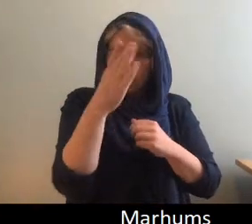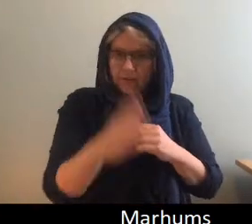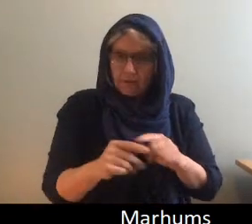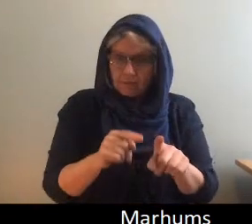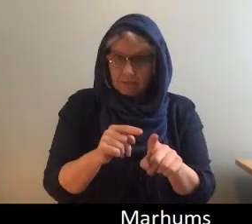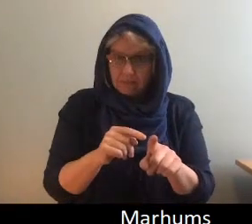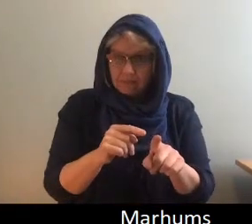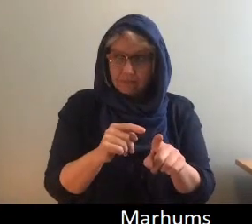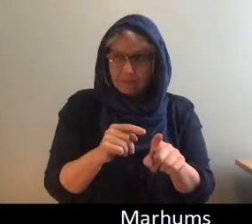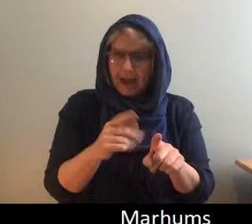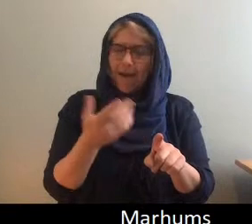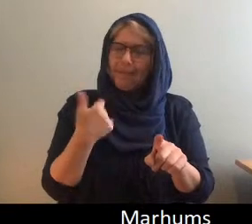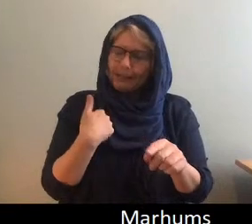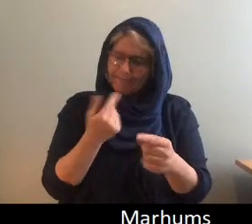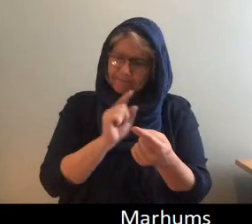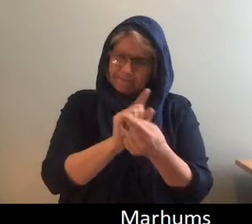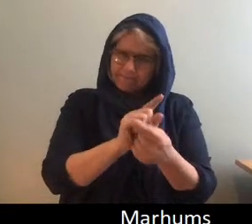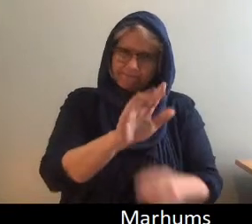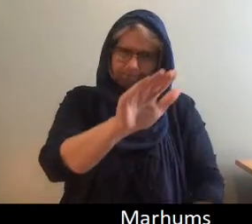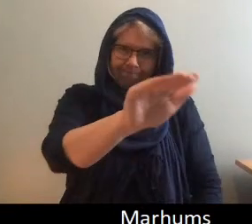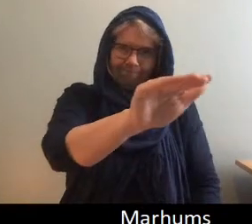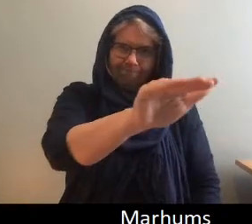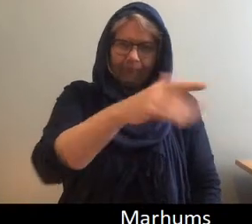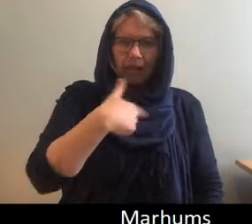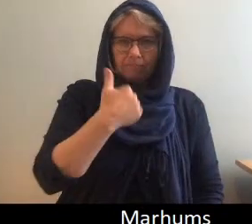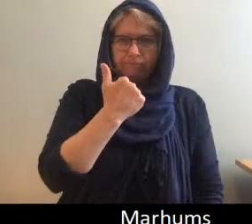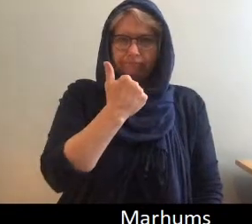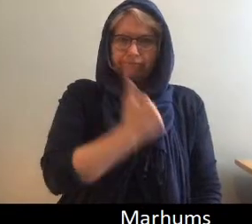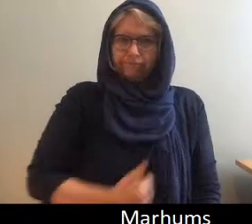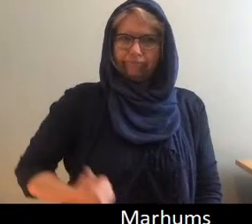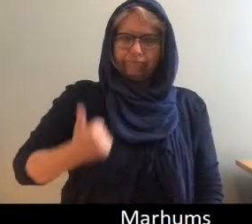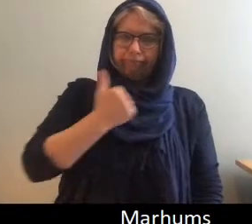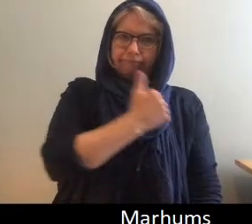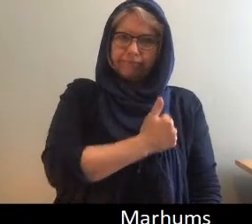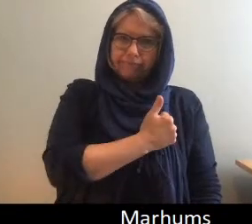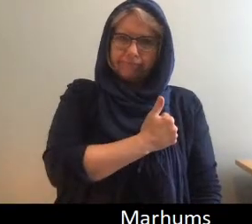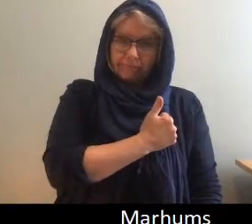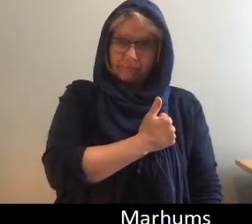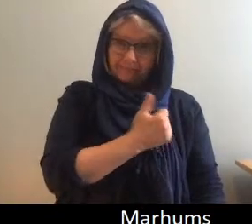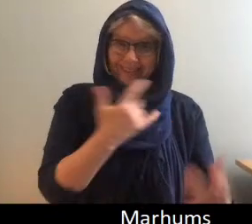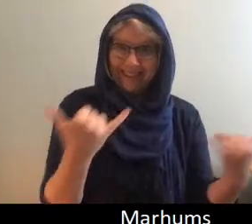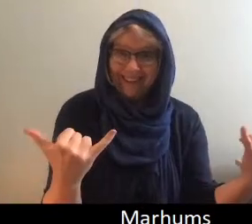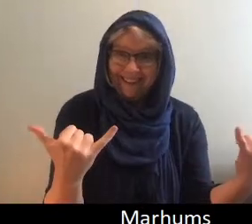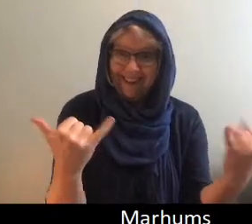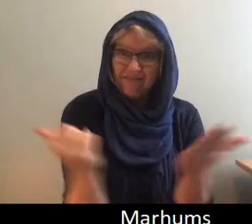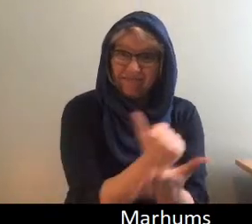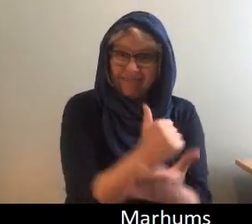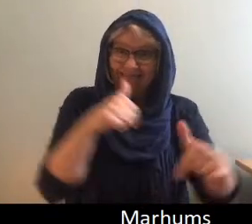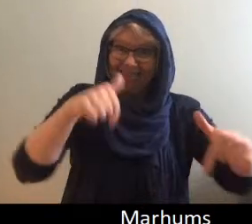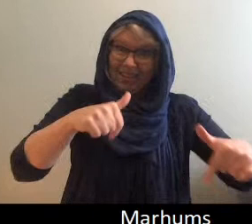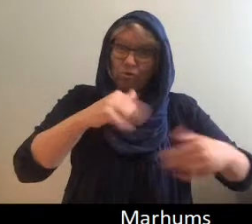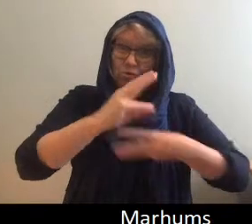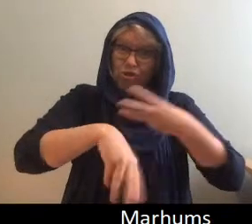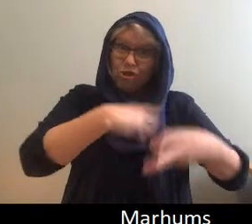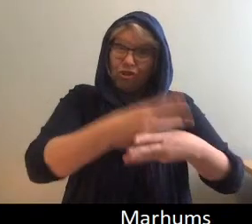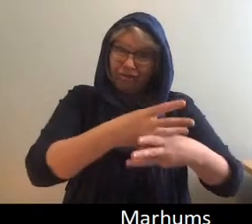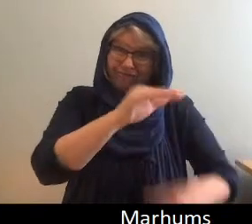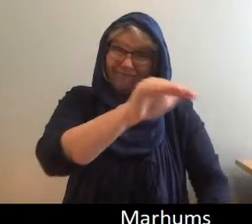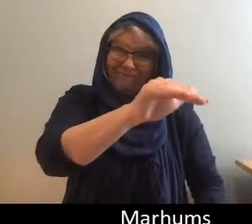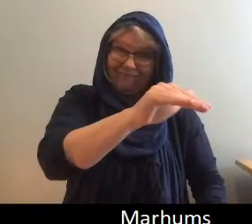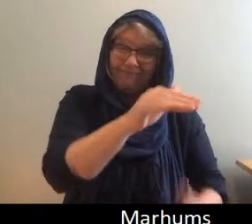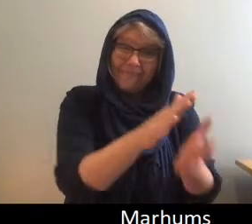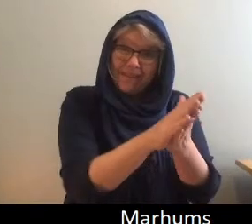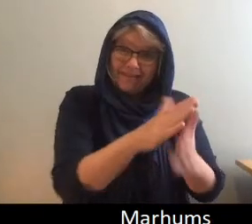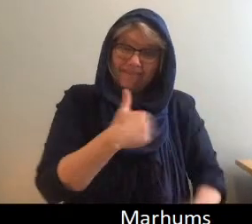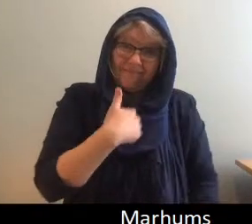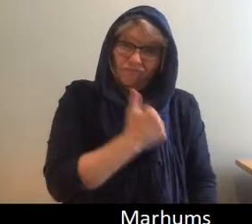of this. While our thawab and our good deeds are multiplied and exalted so much, we are told to remember and ask for forgiveness